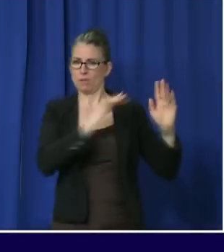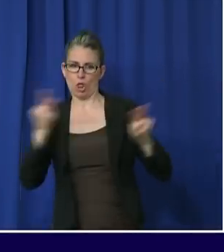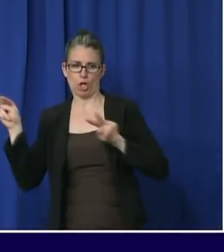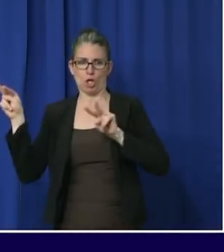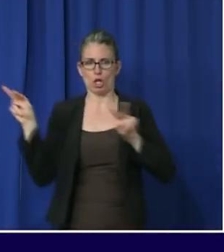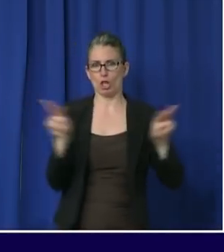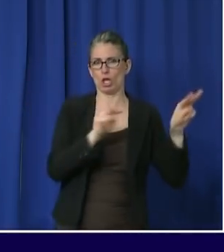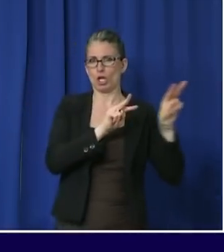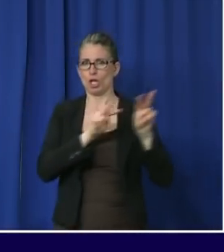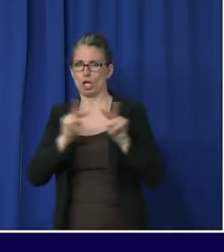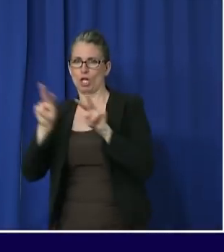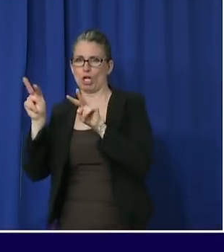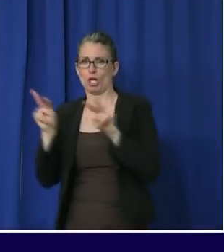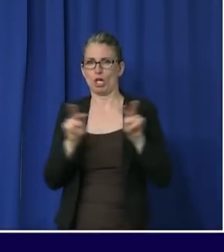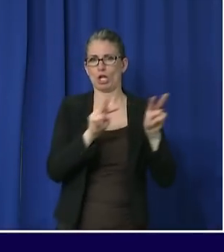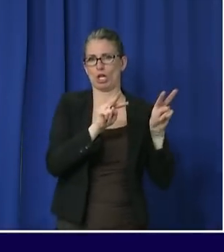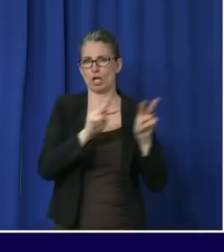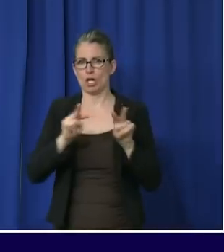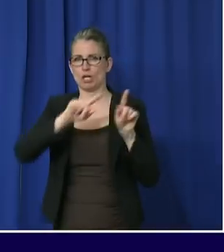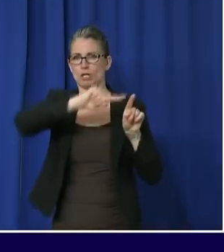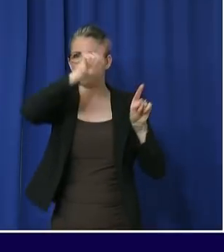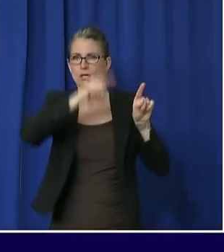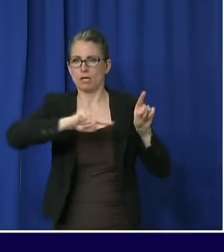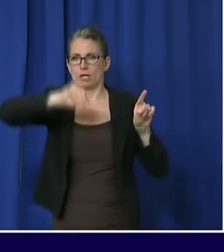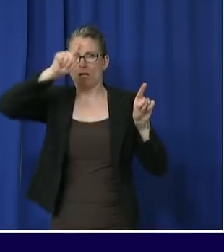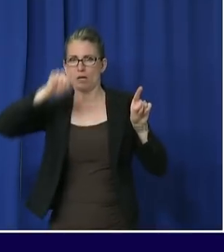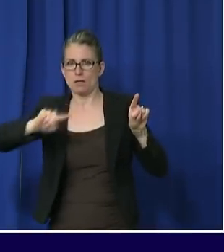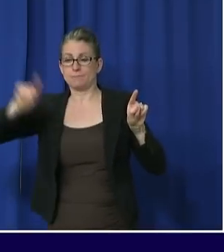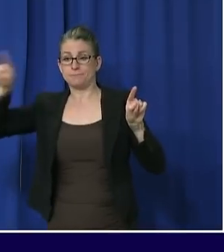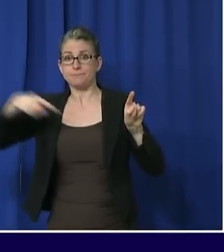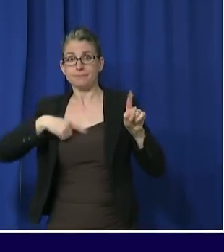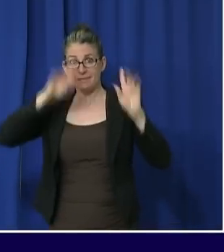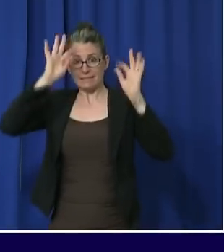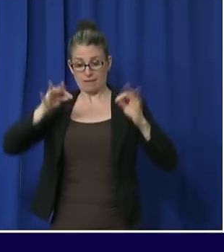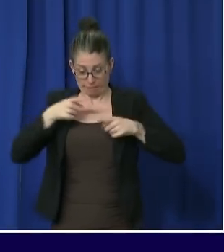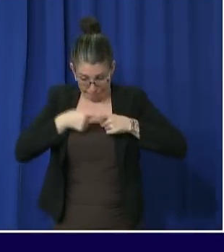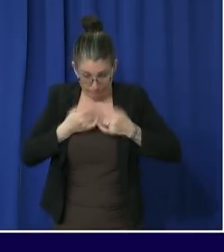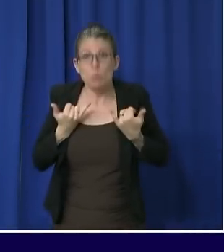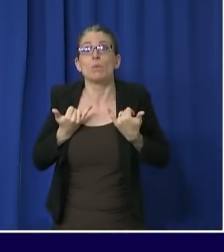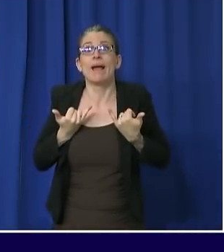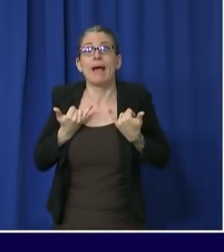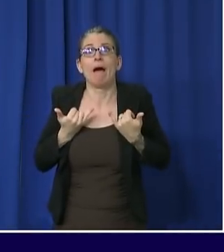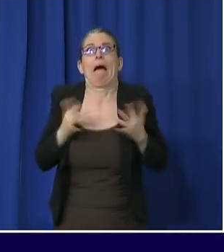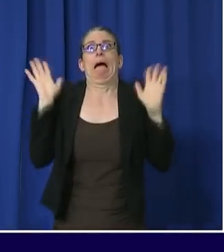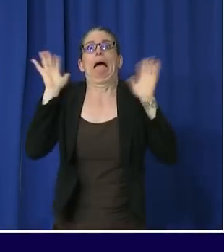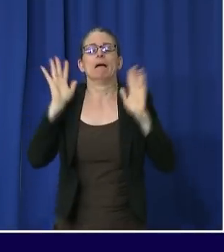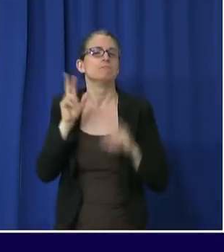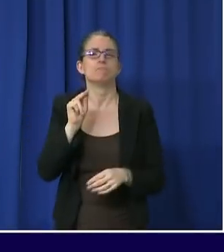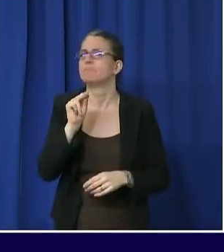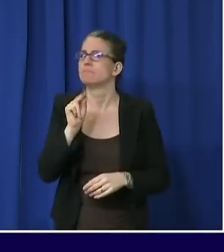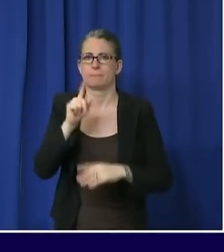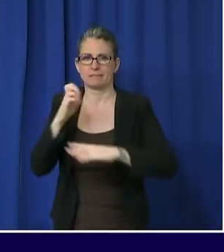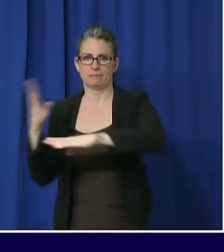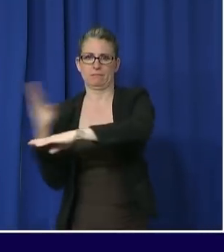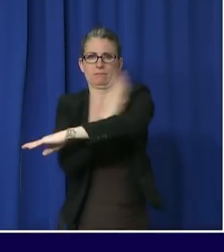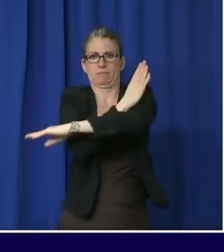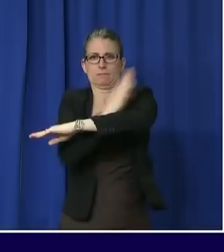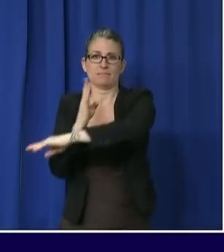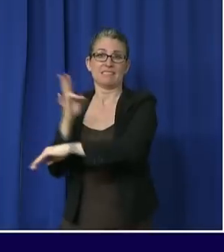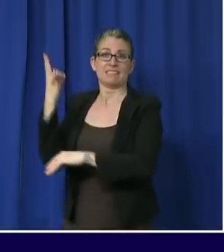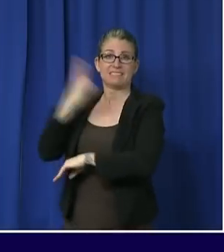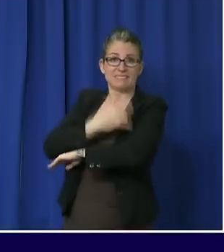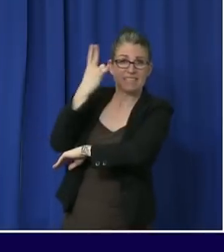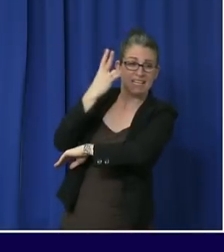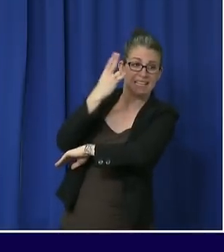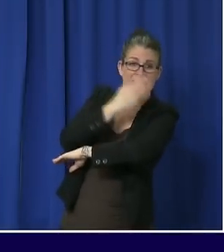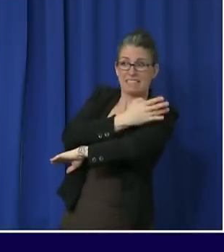in the past 24 hours, but really over the 7-day period. Early on, when we first started doing these briefings,